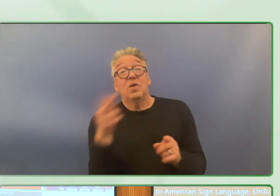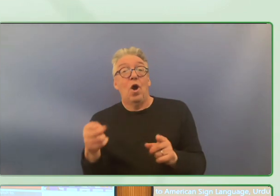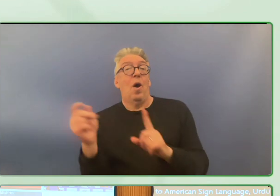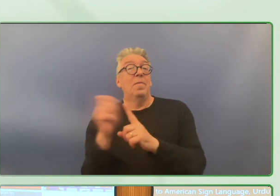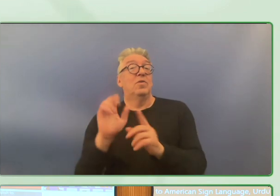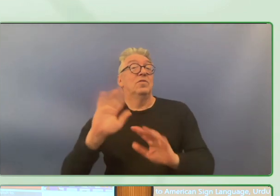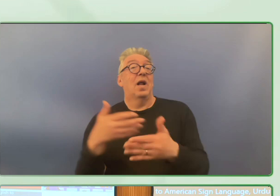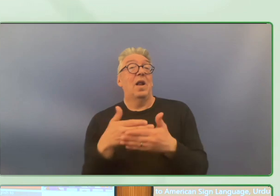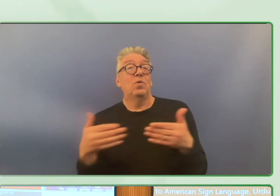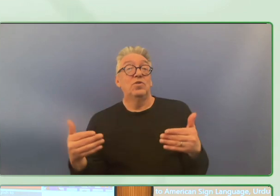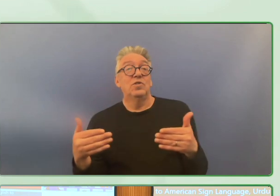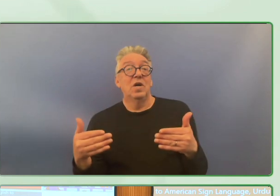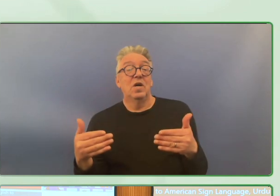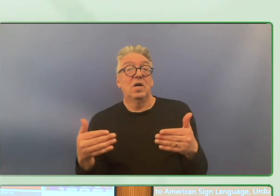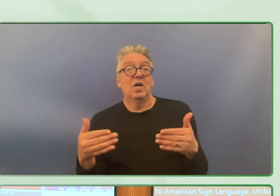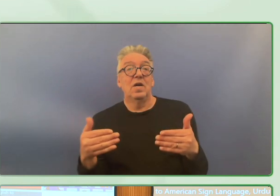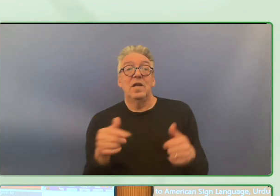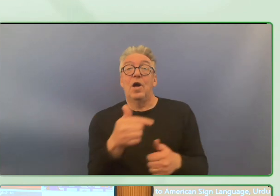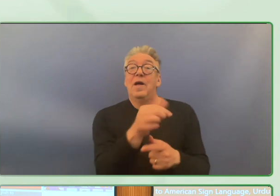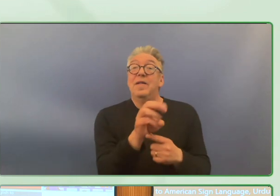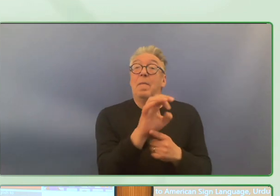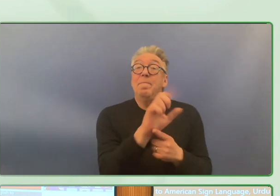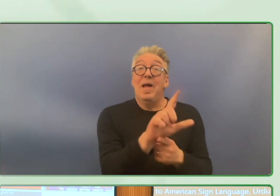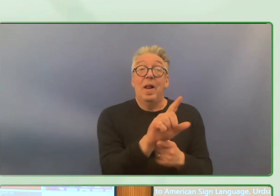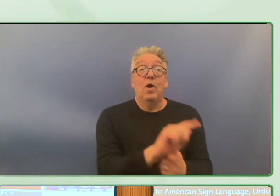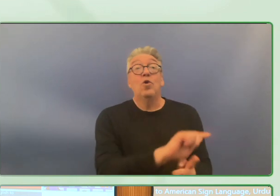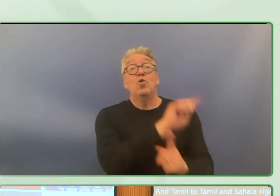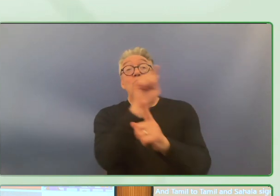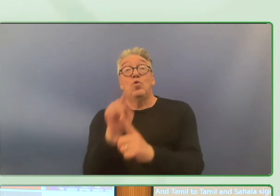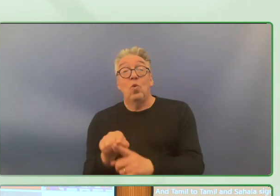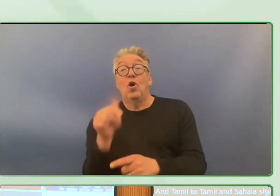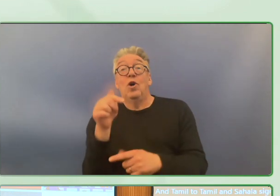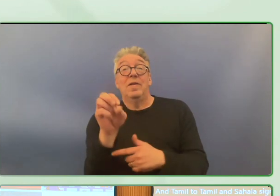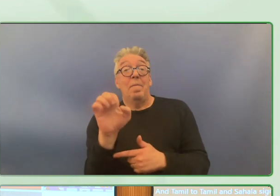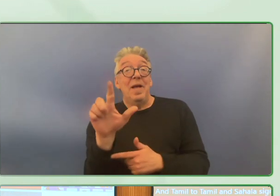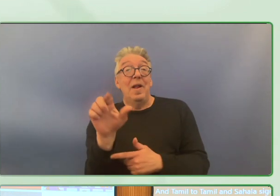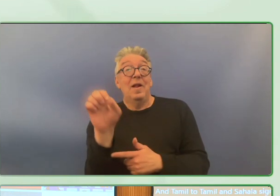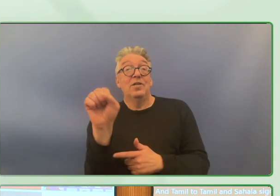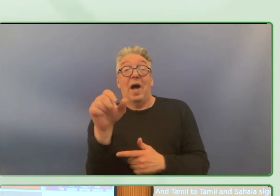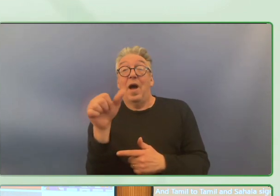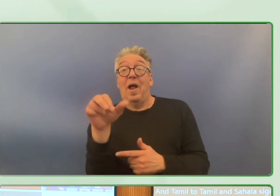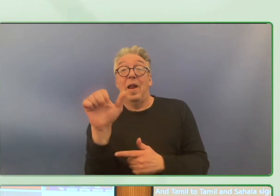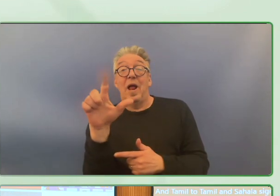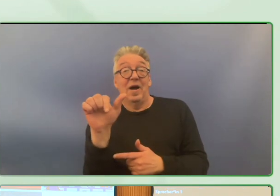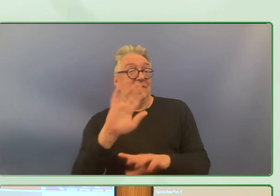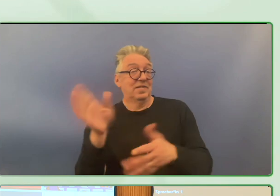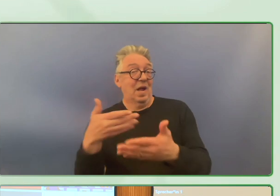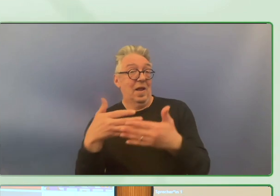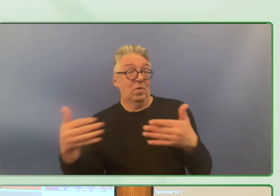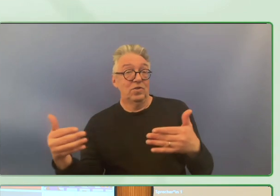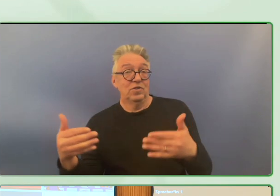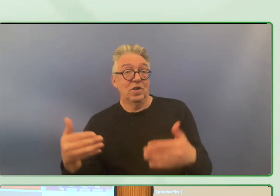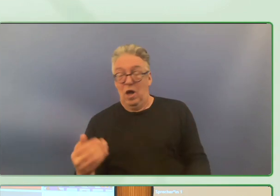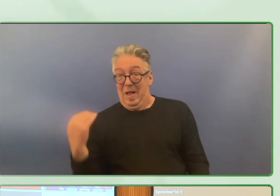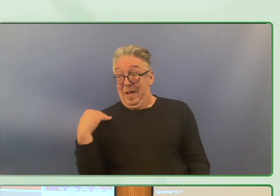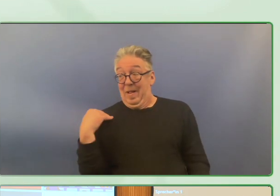Tamil to Tamil and Sahala Sign Language. So these are the languages currently, and lastly, we just launched the Danish to